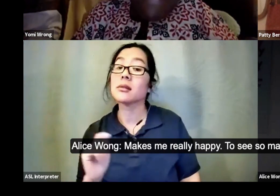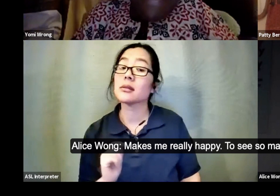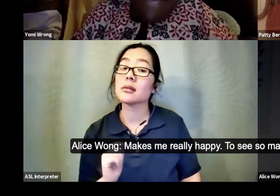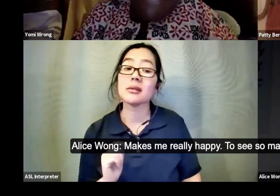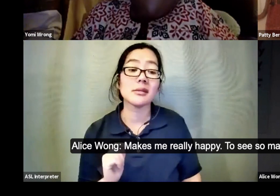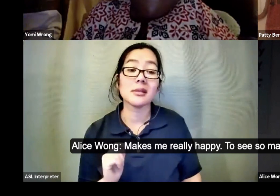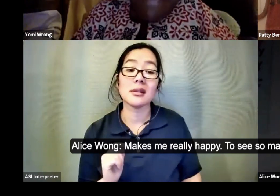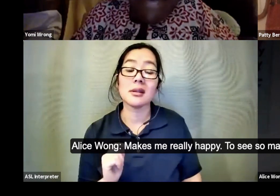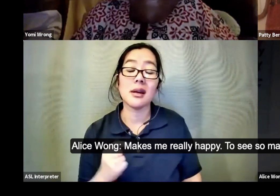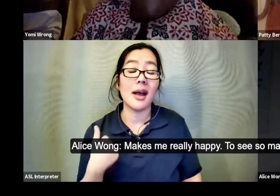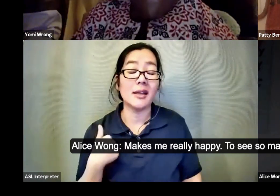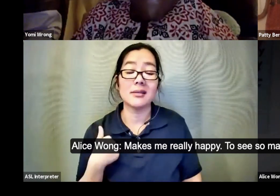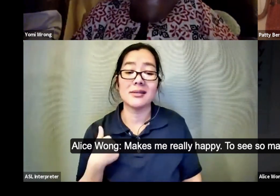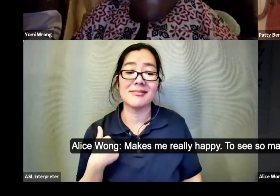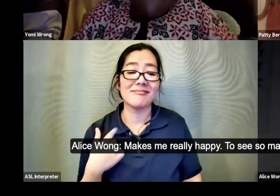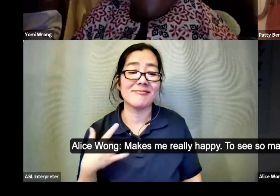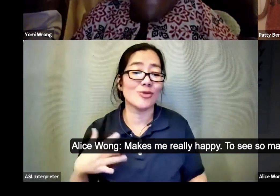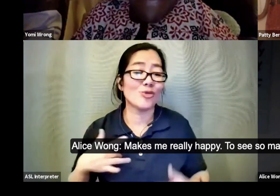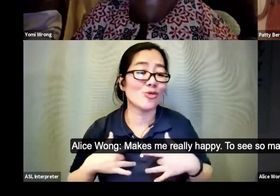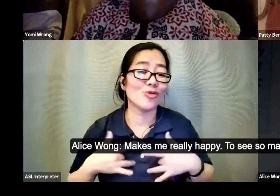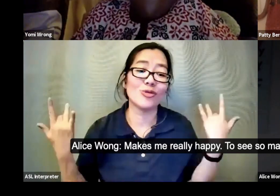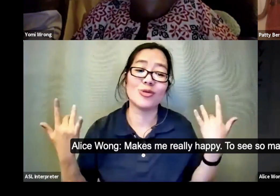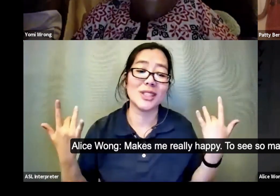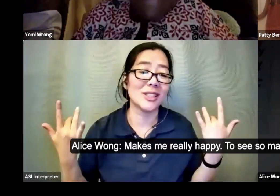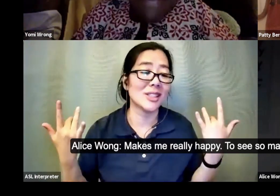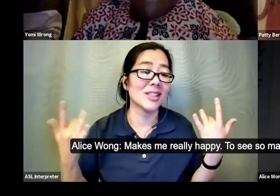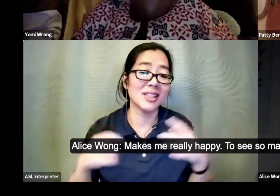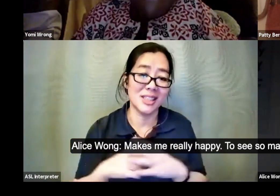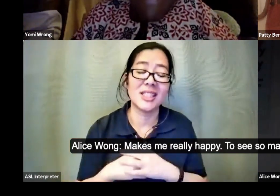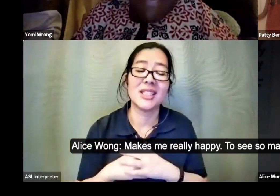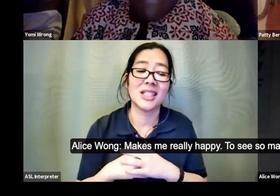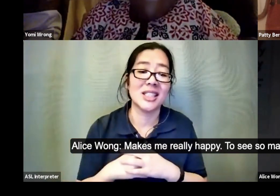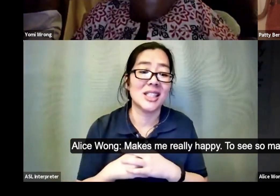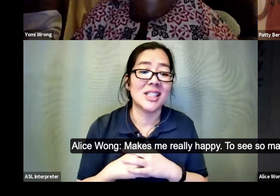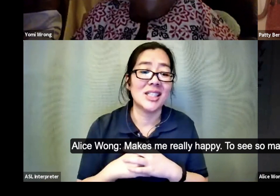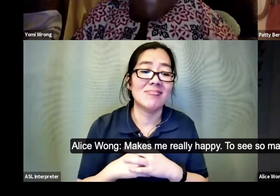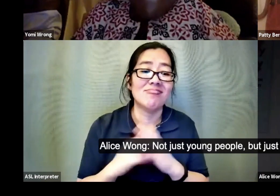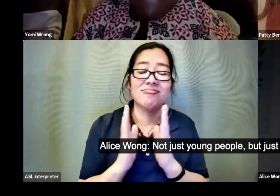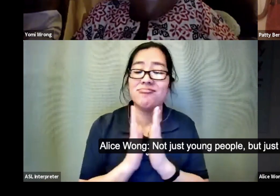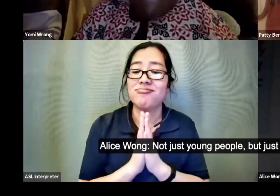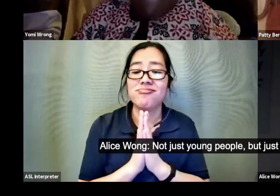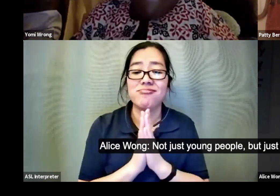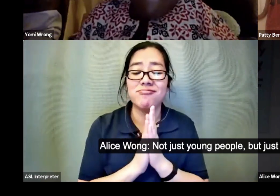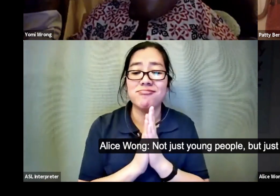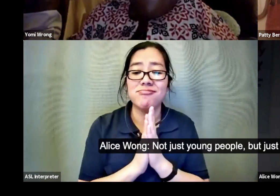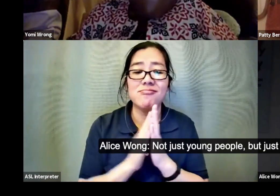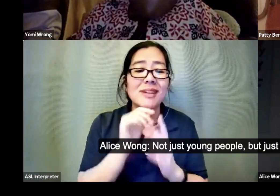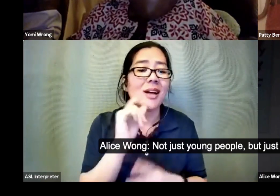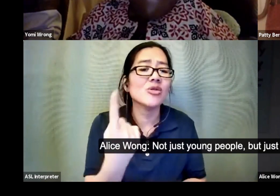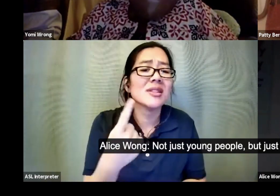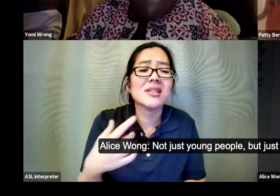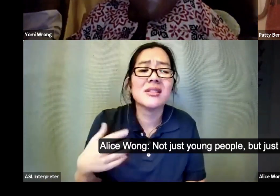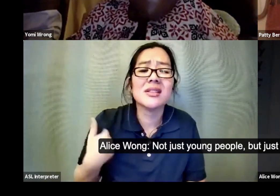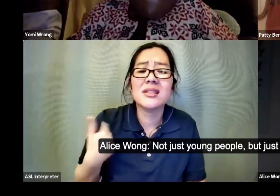really happy to see so many people at different points of their life. Not just young people, but just people coming